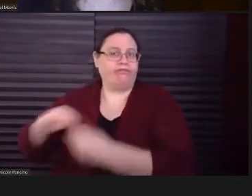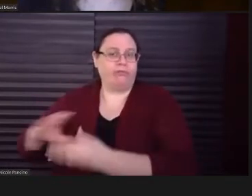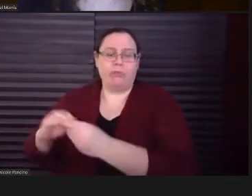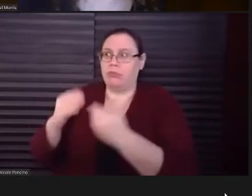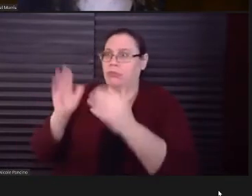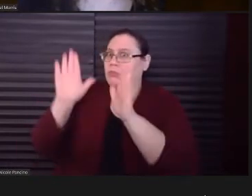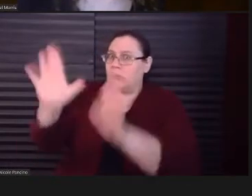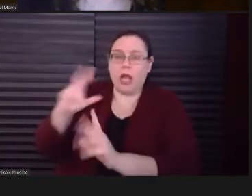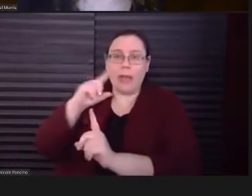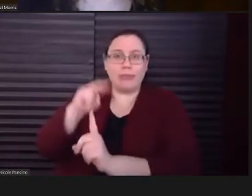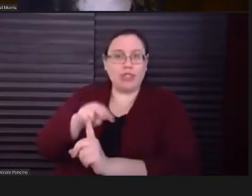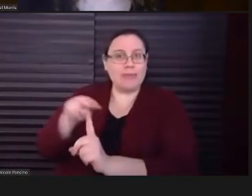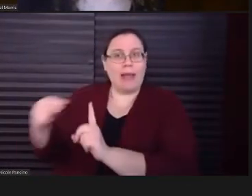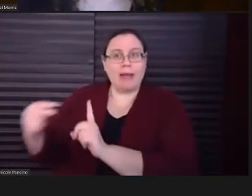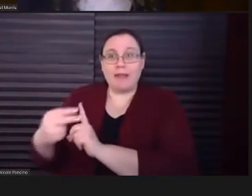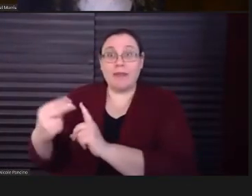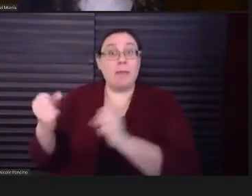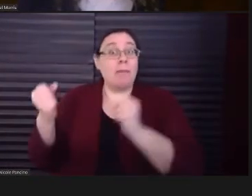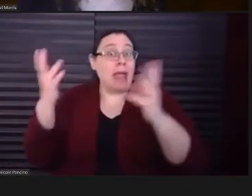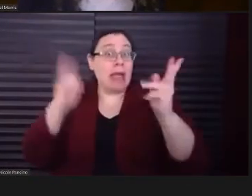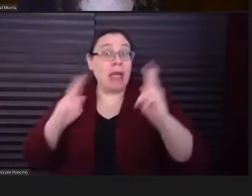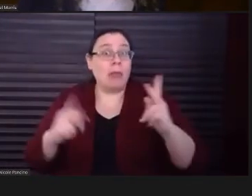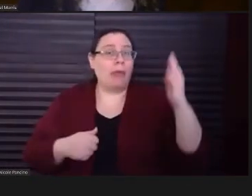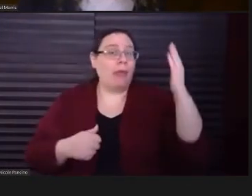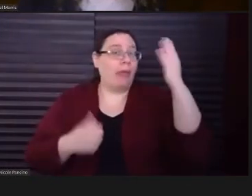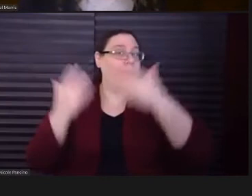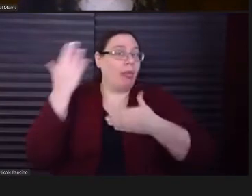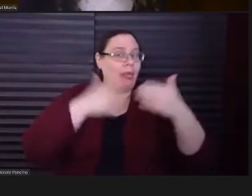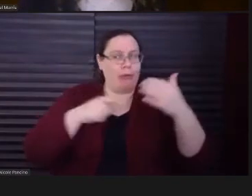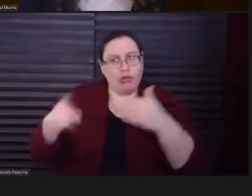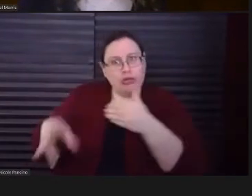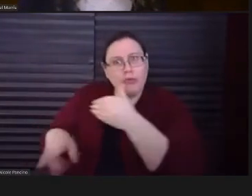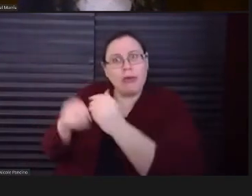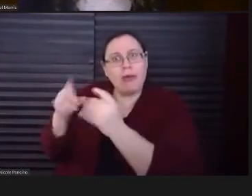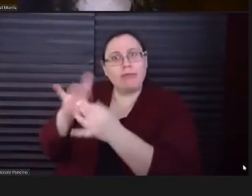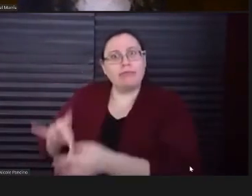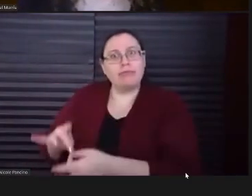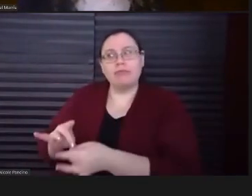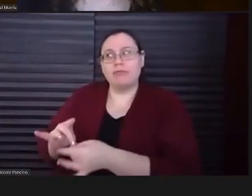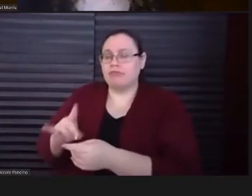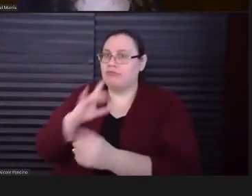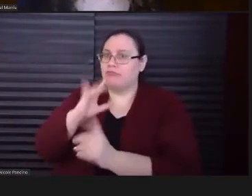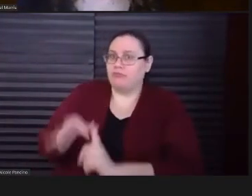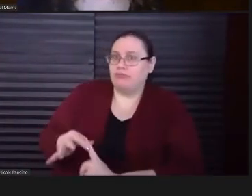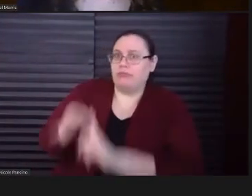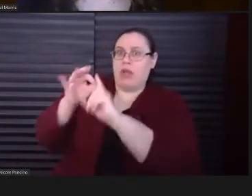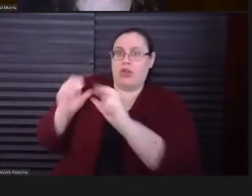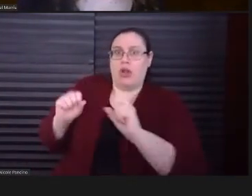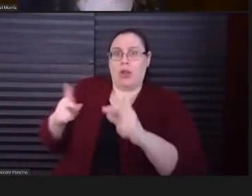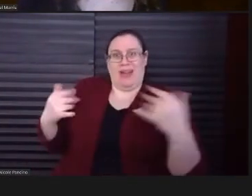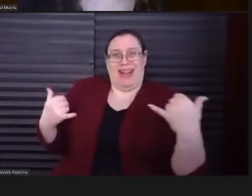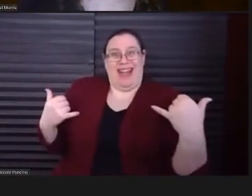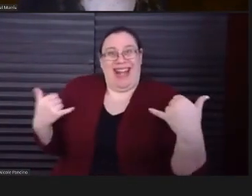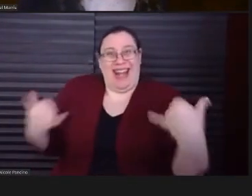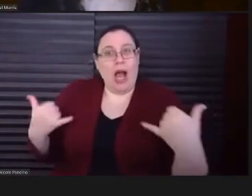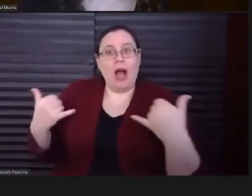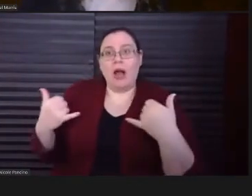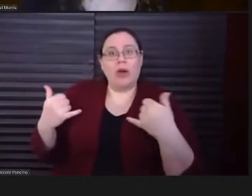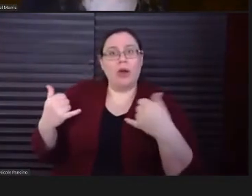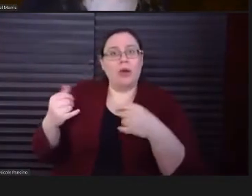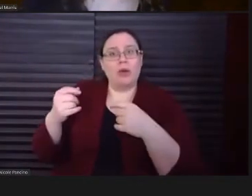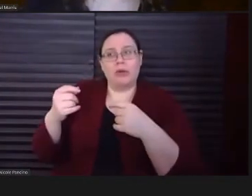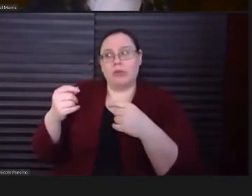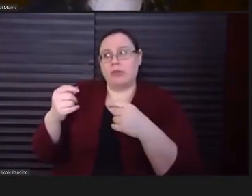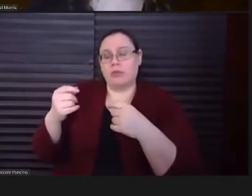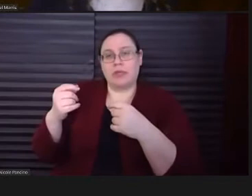perspectives that I think a lot of people don't see. We have a unique opportunity to, as everybody would